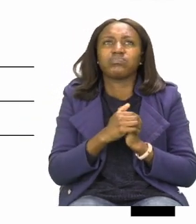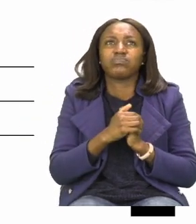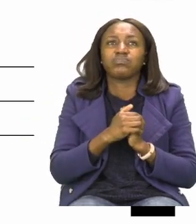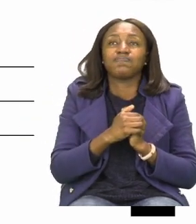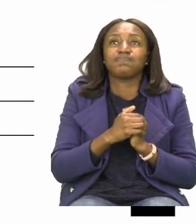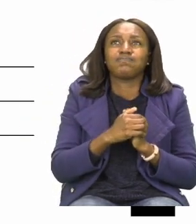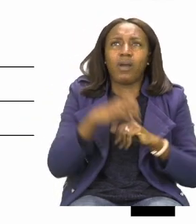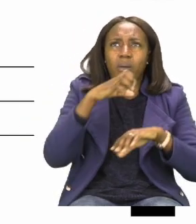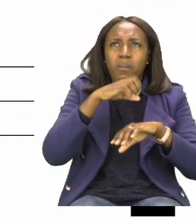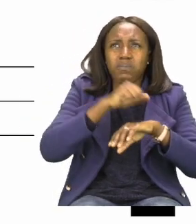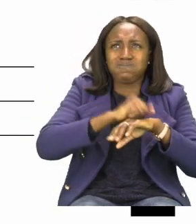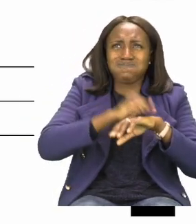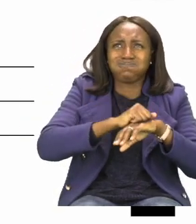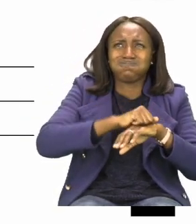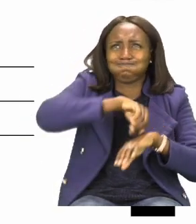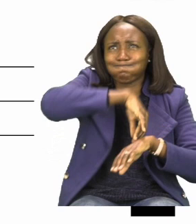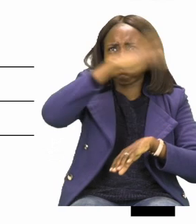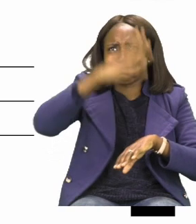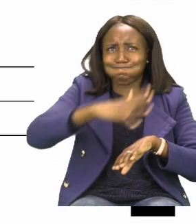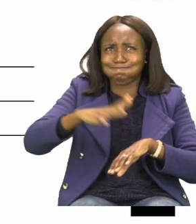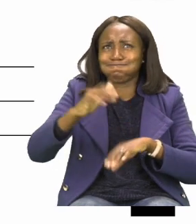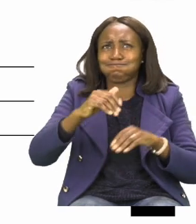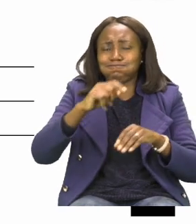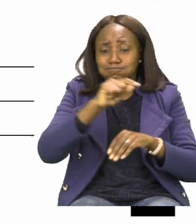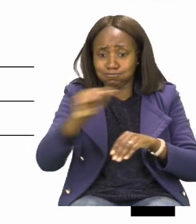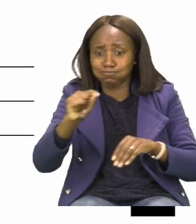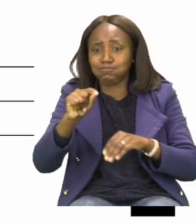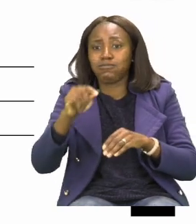Rocks dash in water.